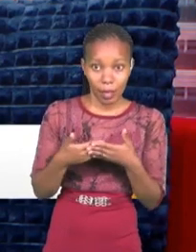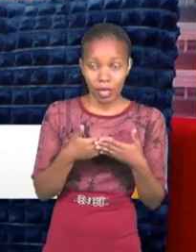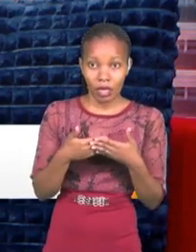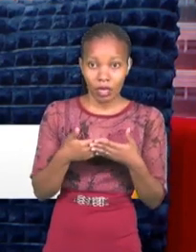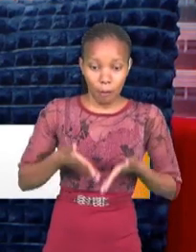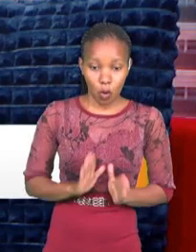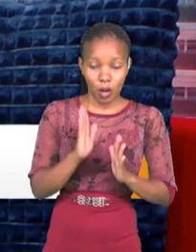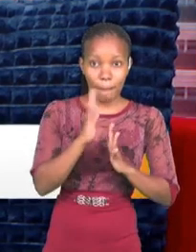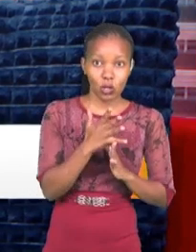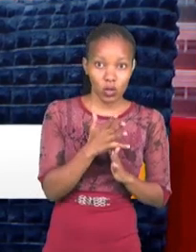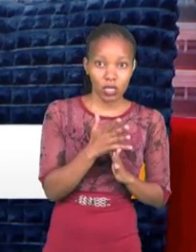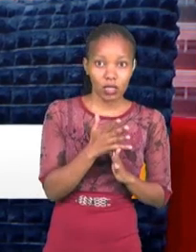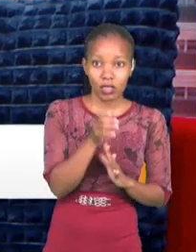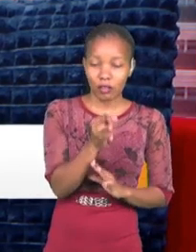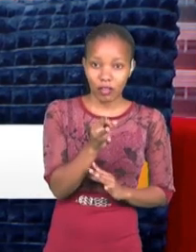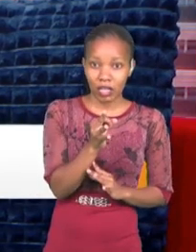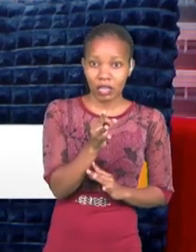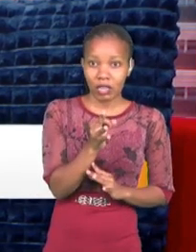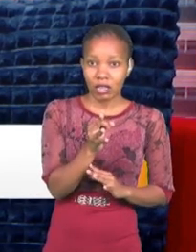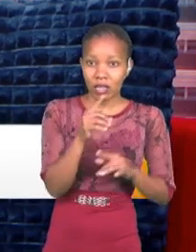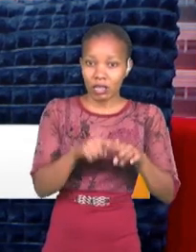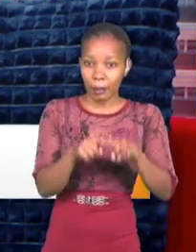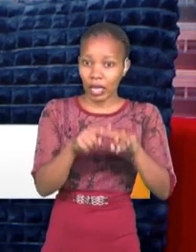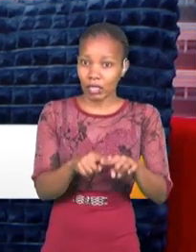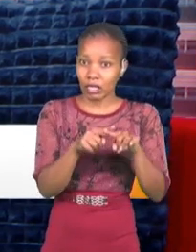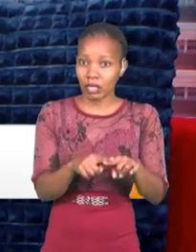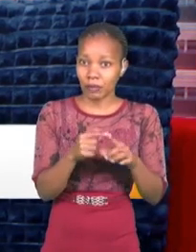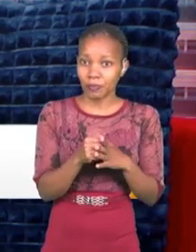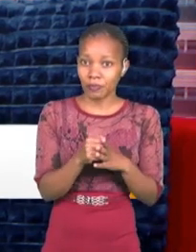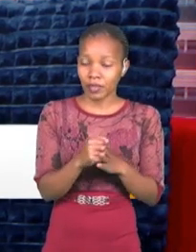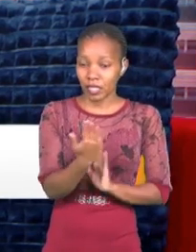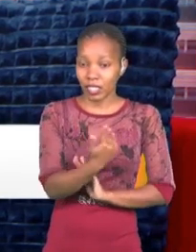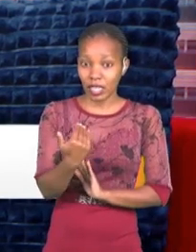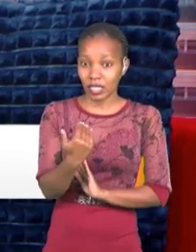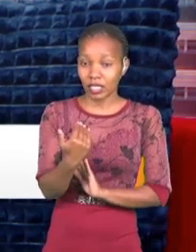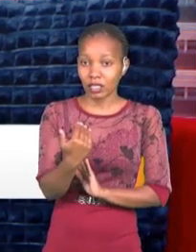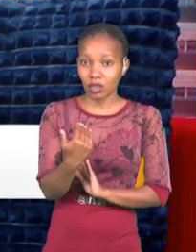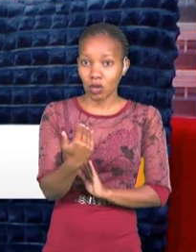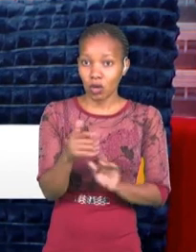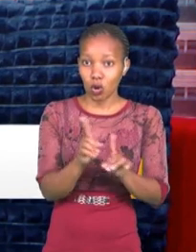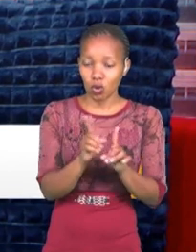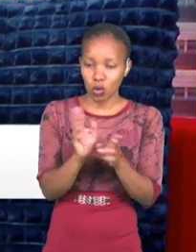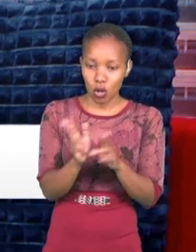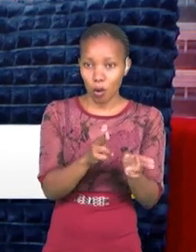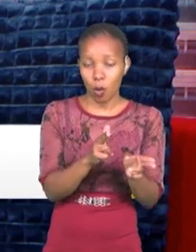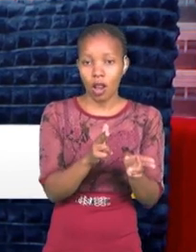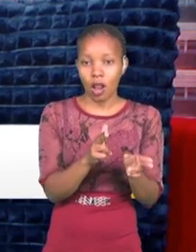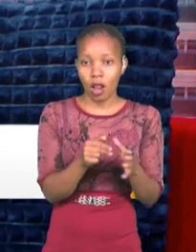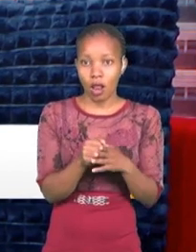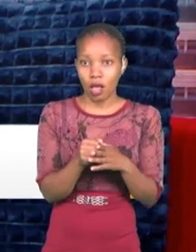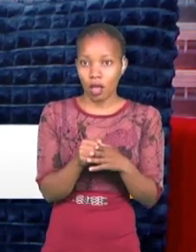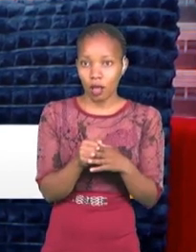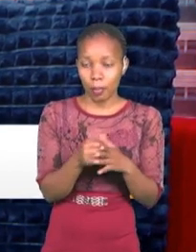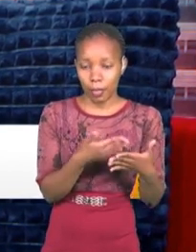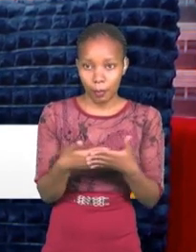between, if child's, it depends onto the child weight also. The normal birth weight of term